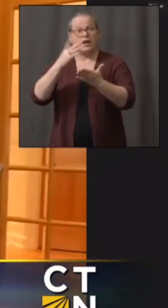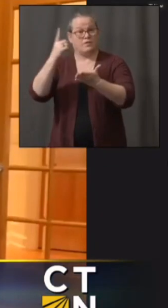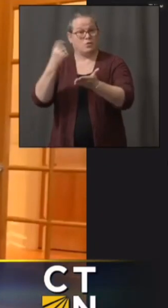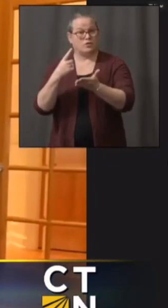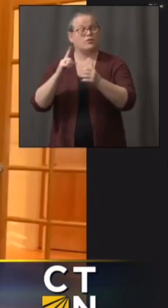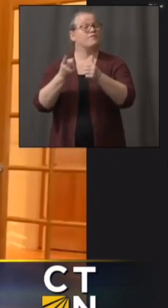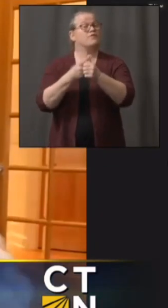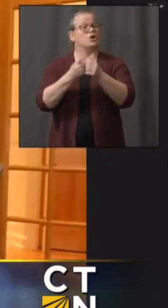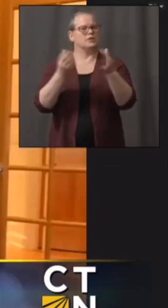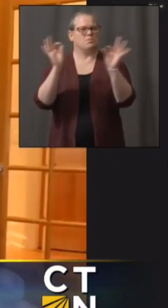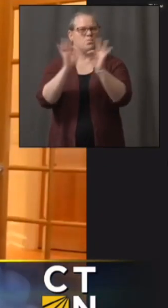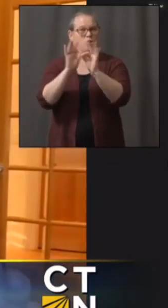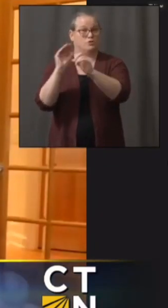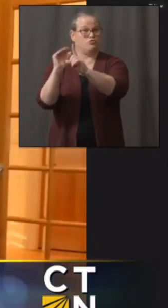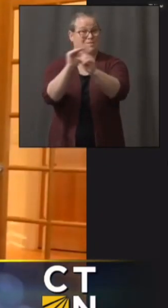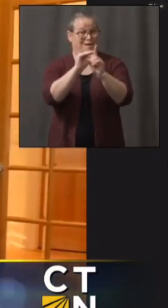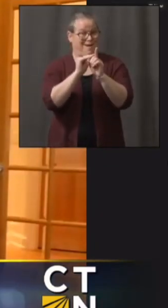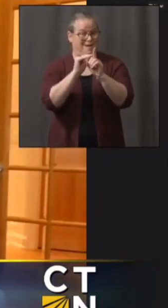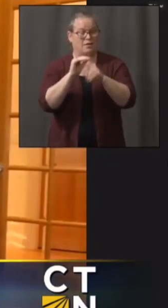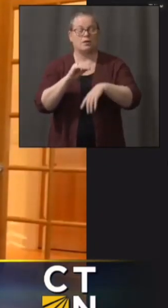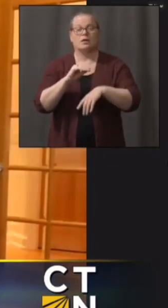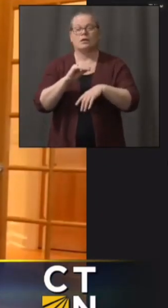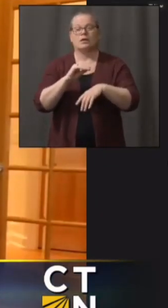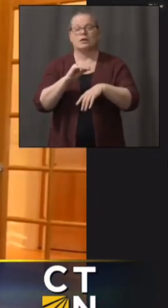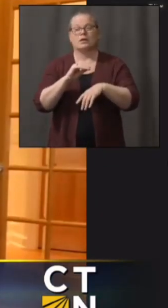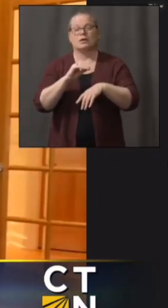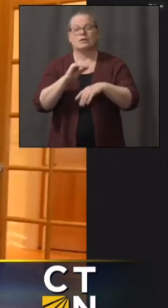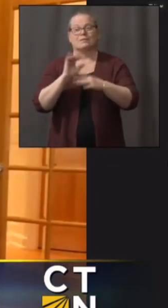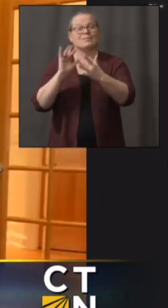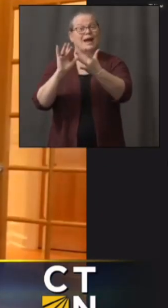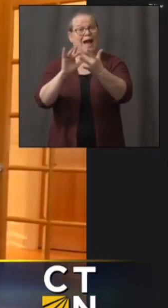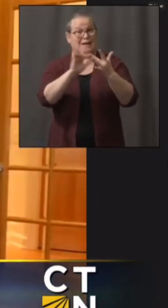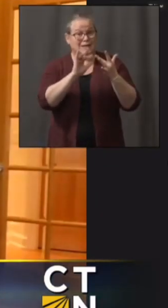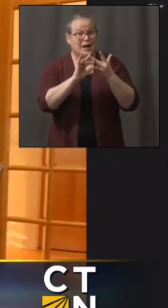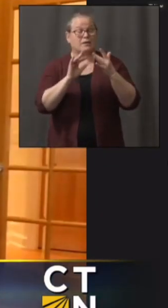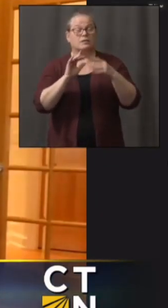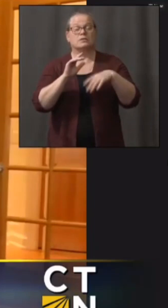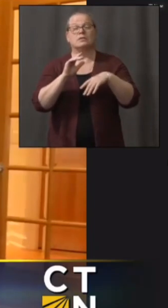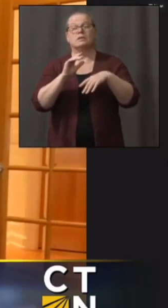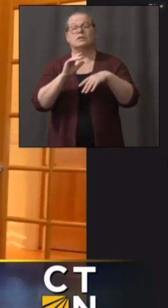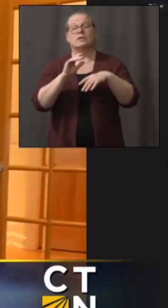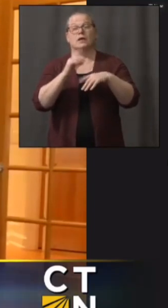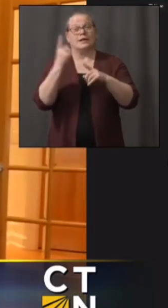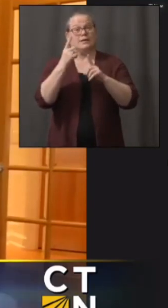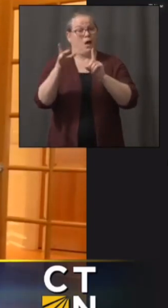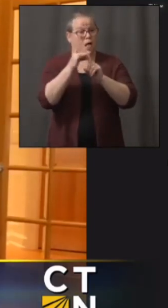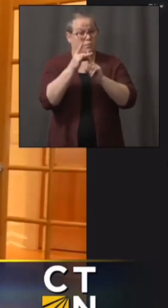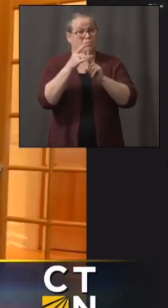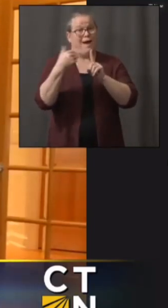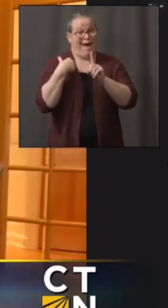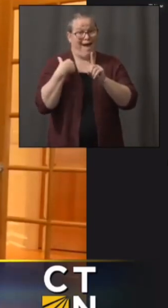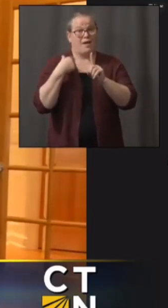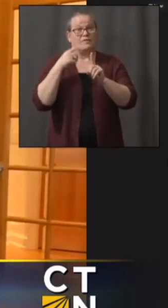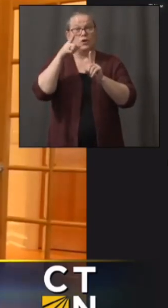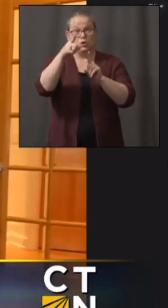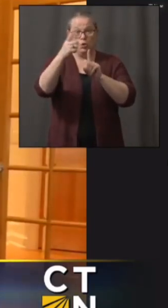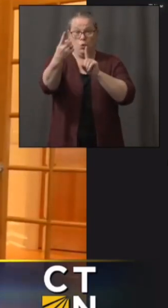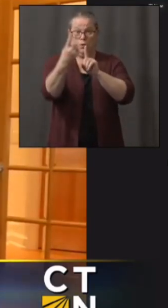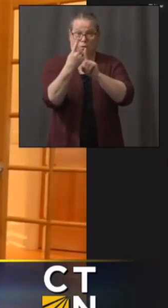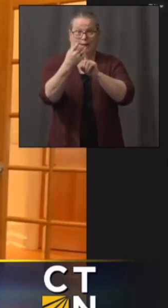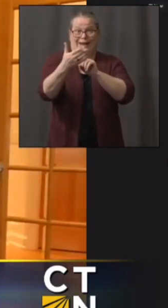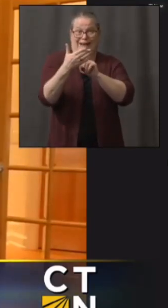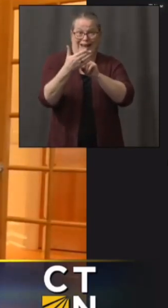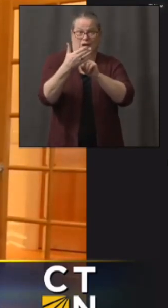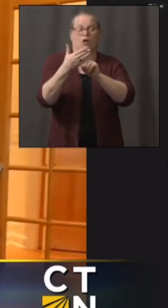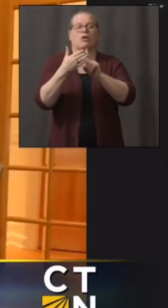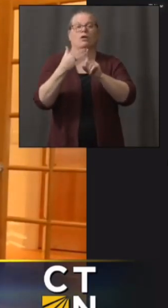that traditional contact tracing and the app are two separate processes, so they are complements to each other. With